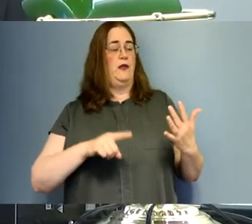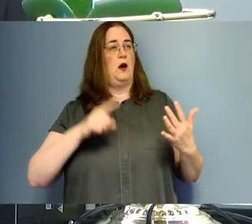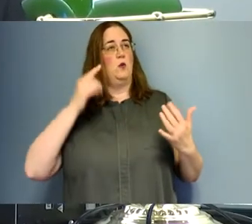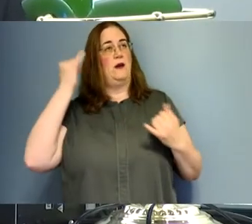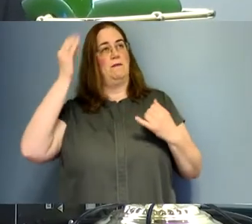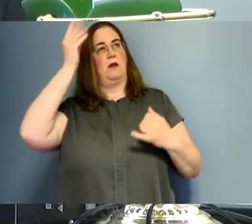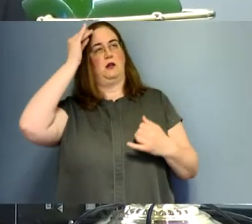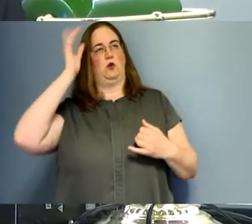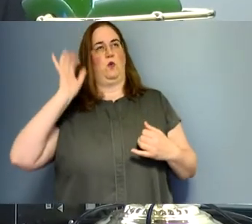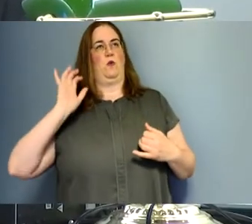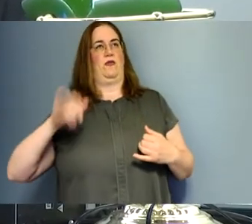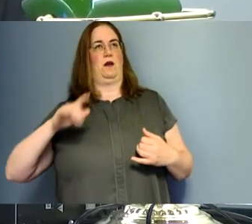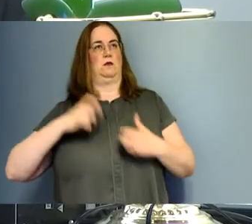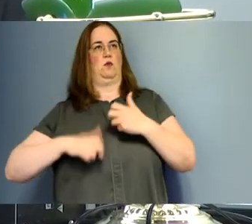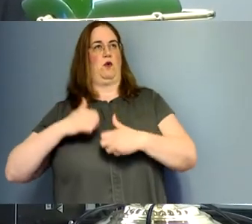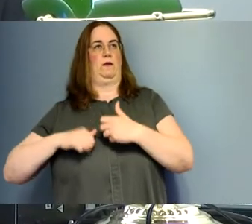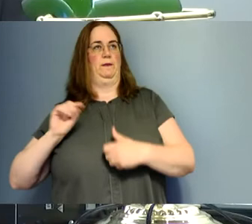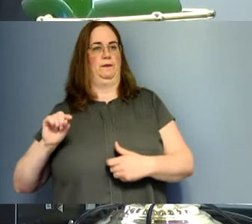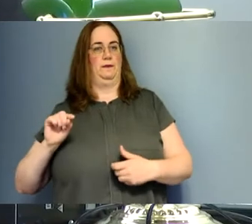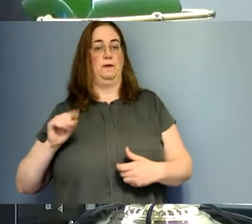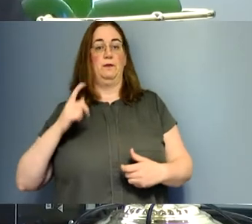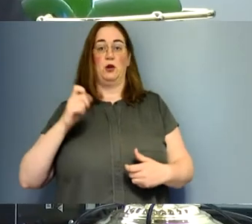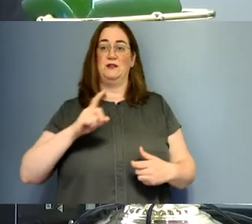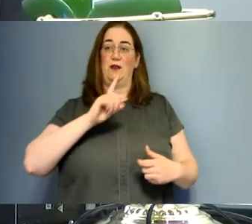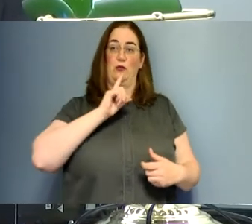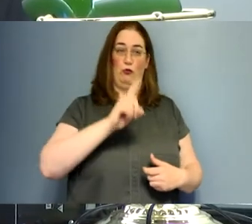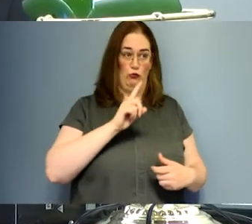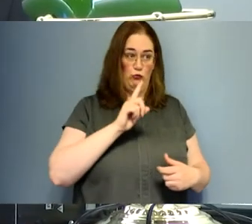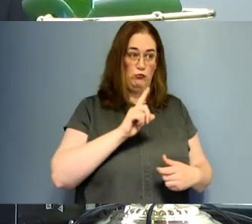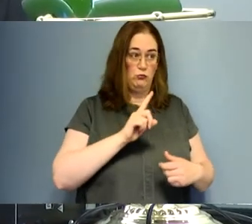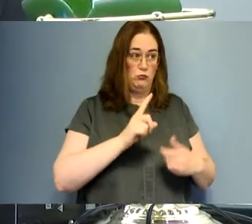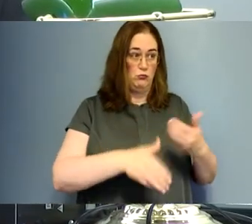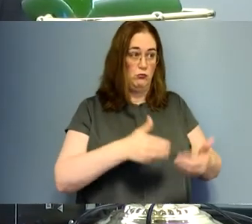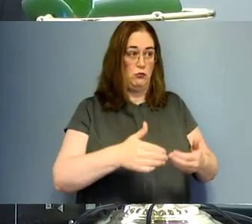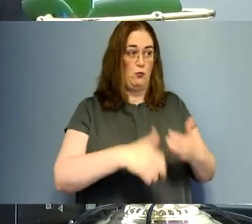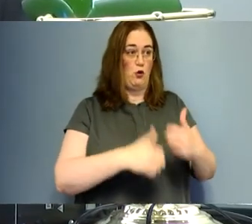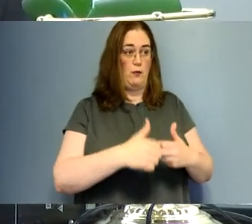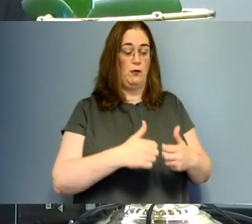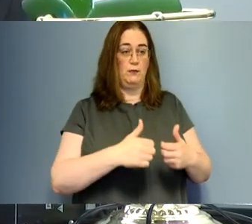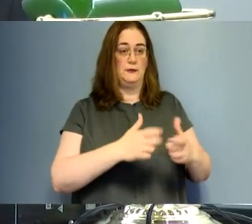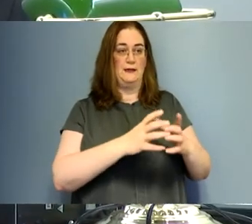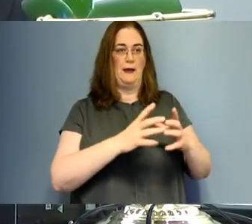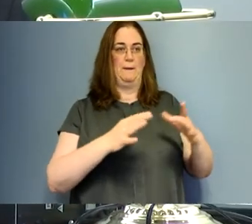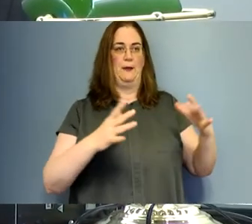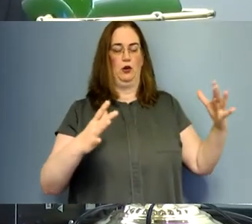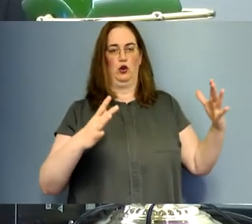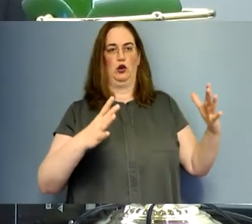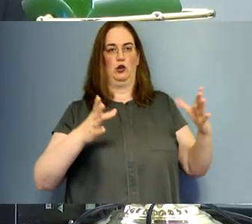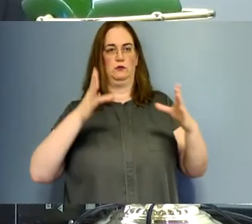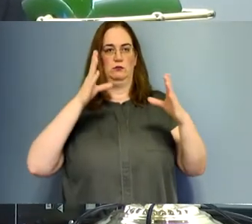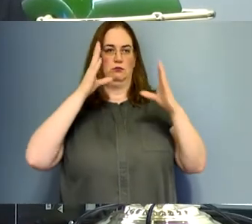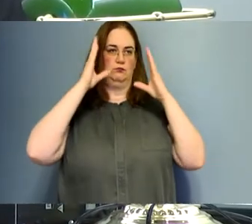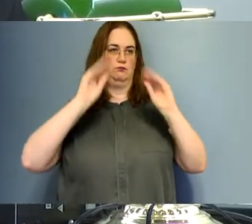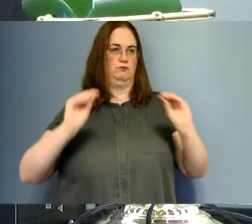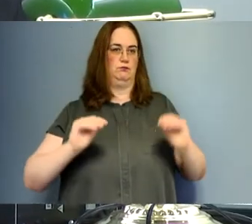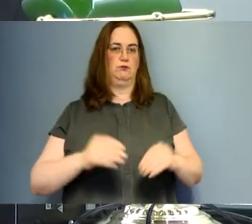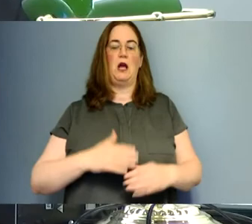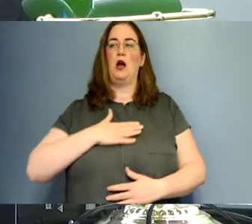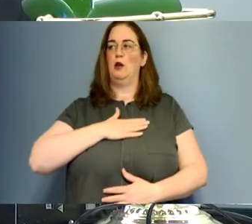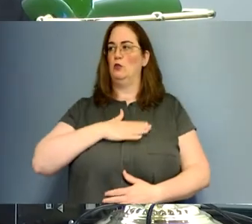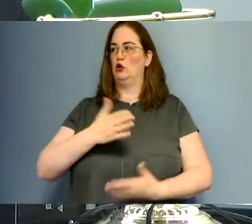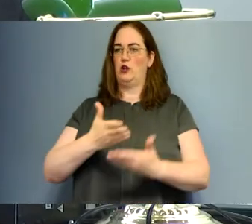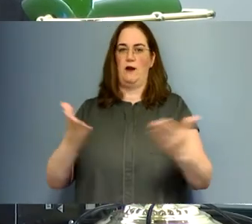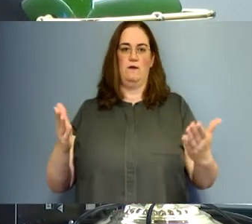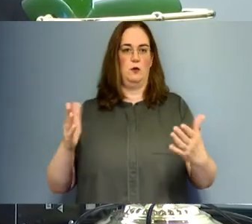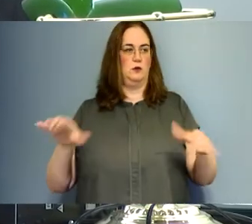heads to be real problems. Because then the real problems keep getting bigger. So I appreciate all the work everybody's put